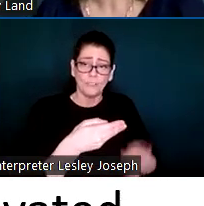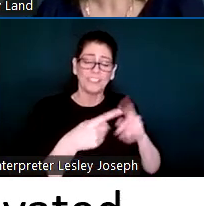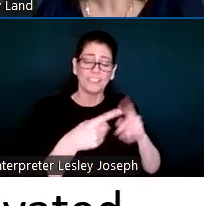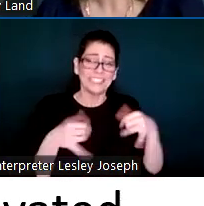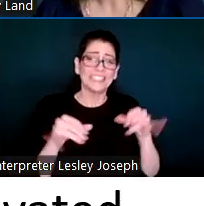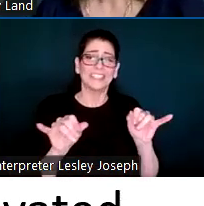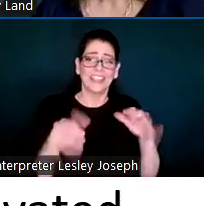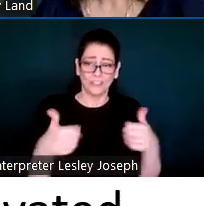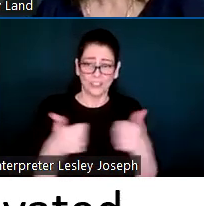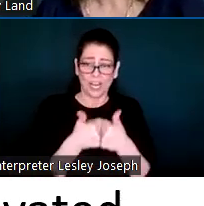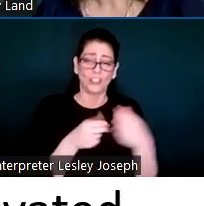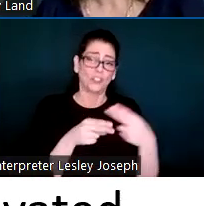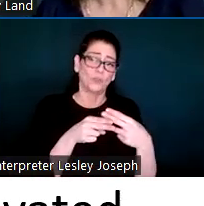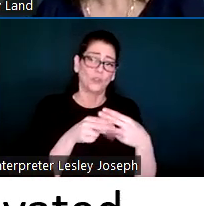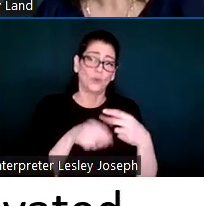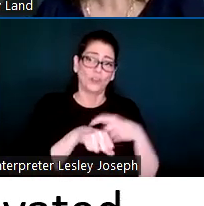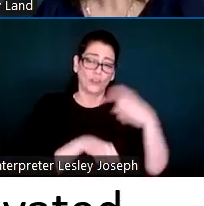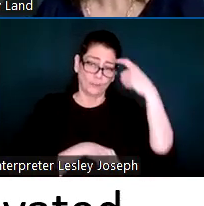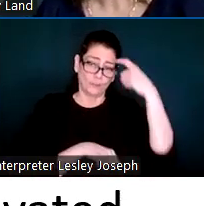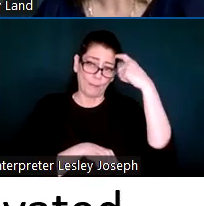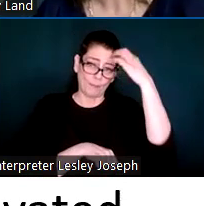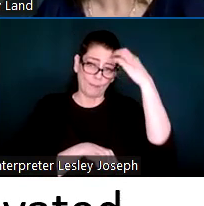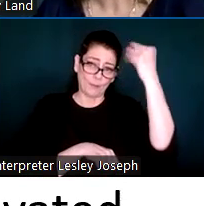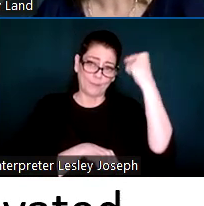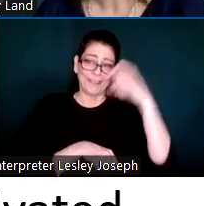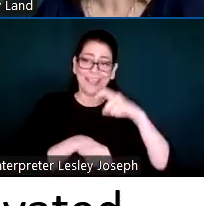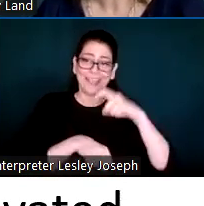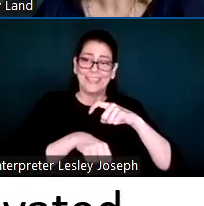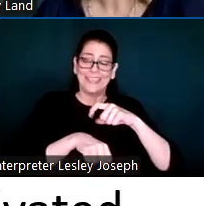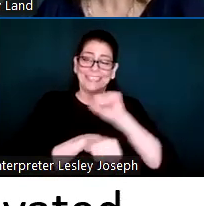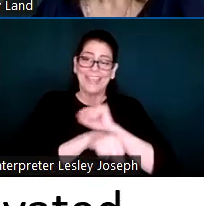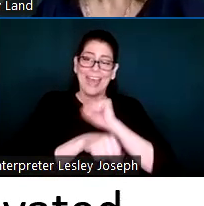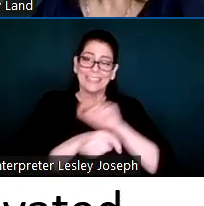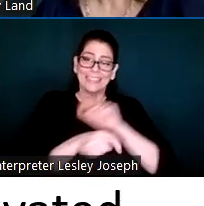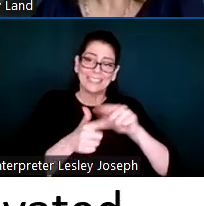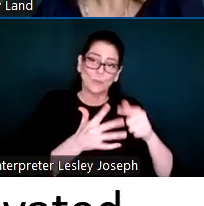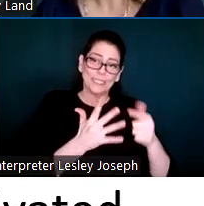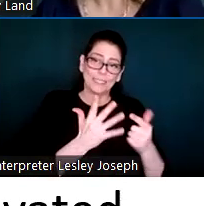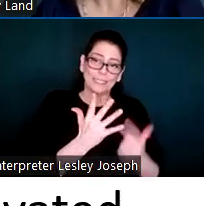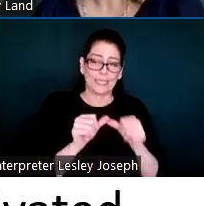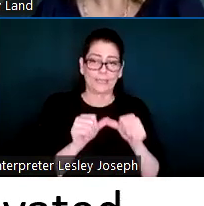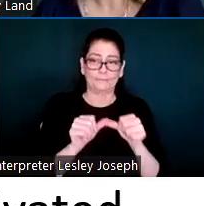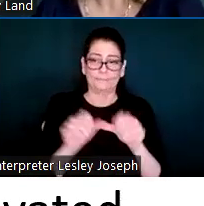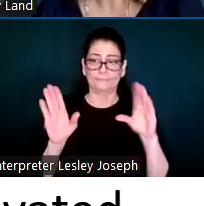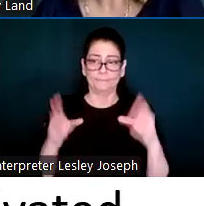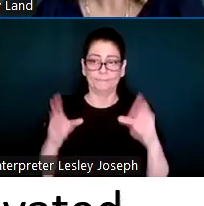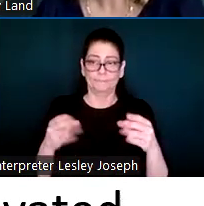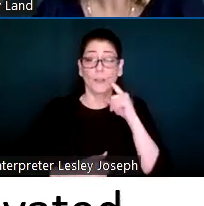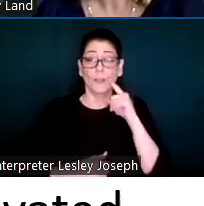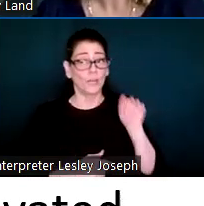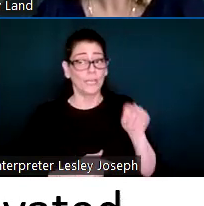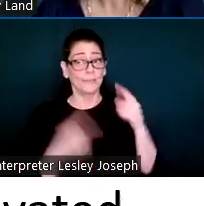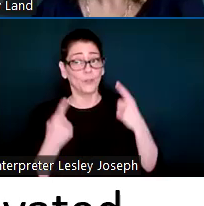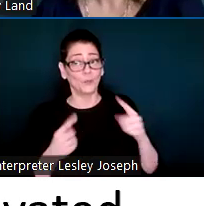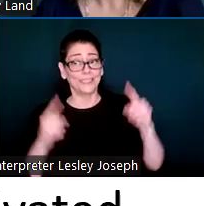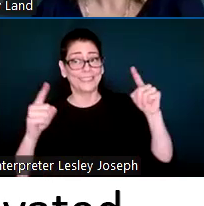short-term memory, task sequencing, and maintaining focus. To succeed in the workplace, Jordan needs